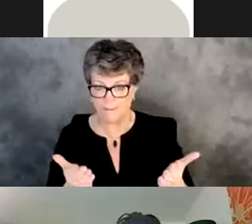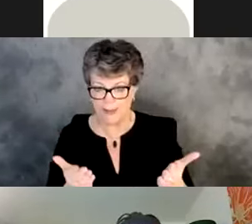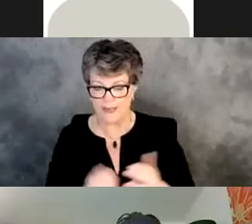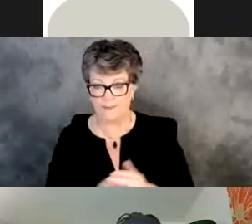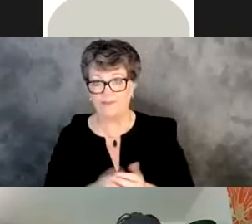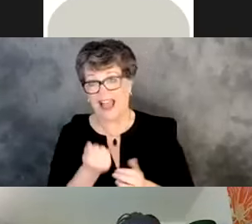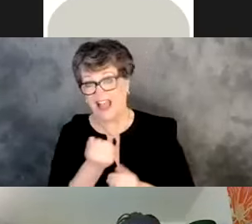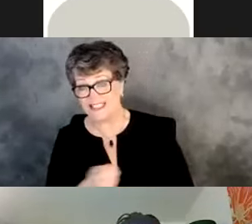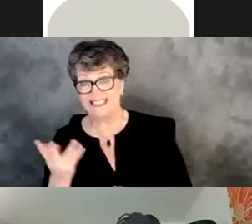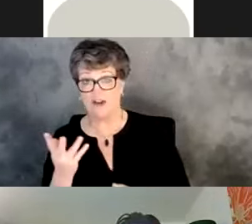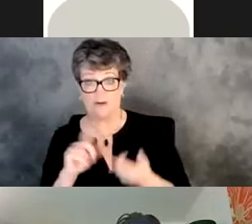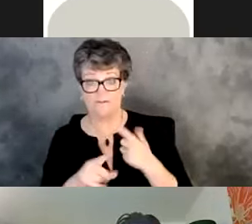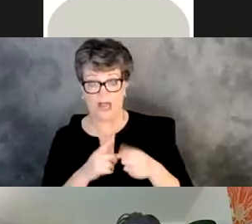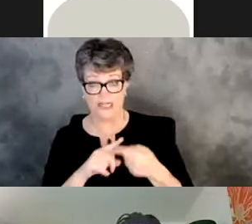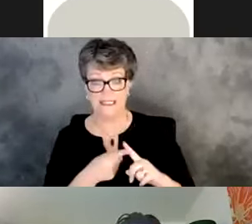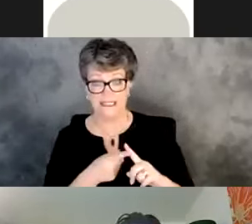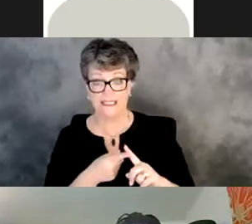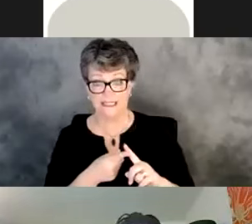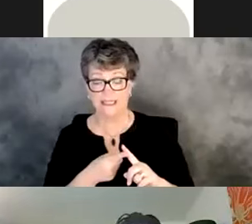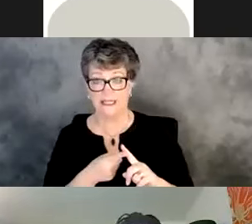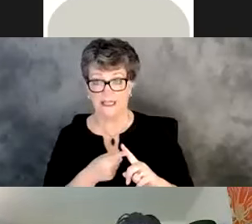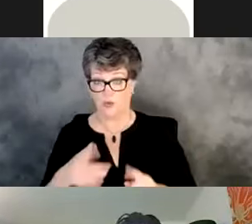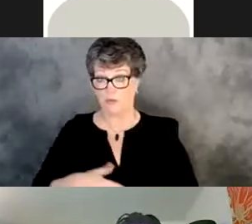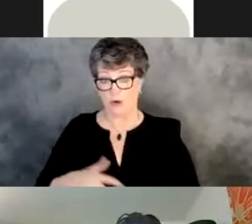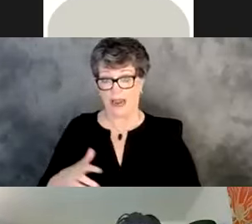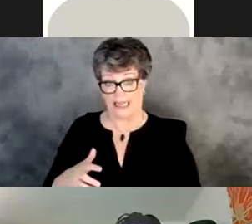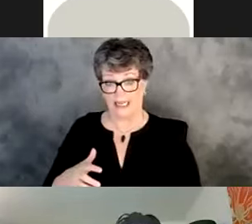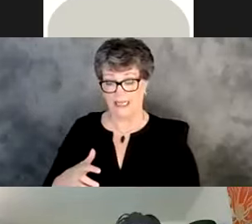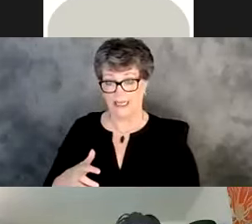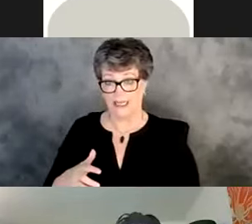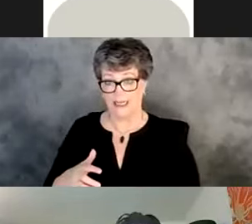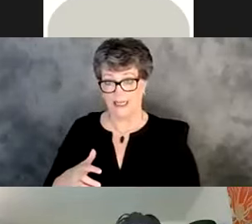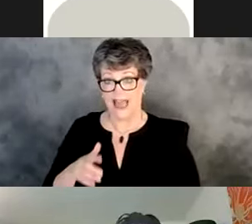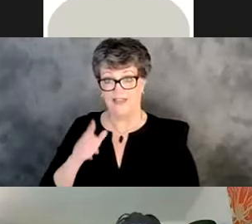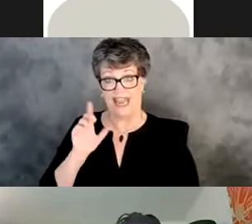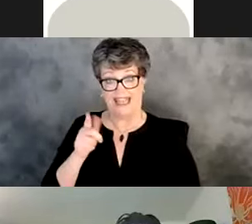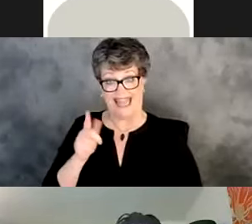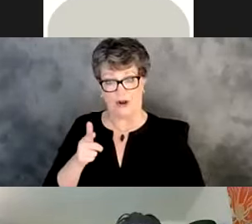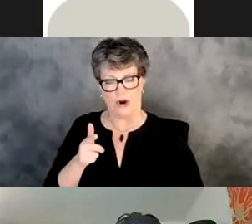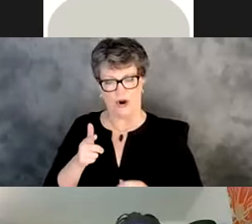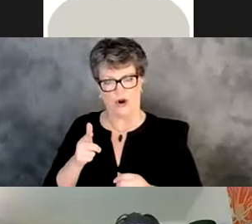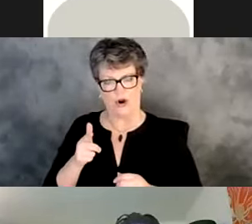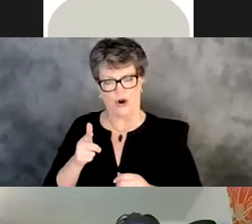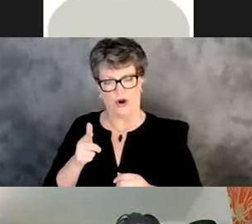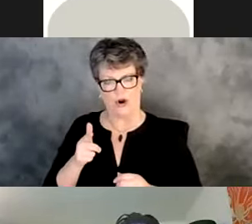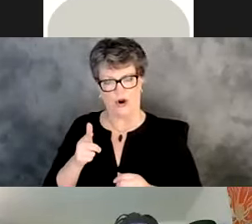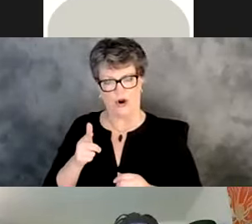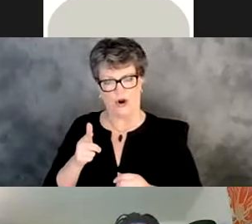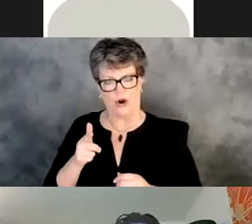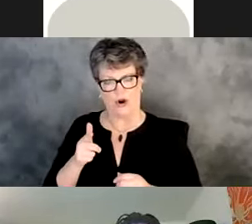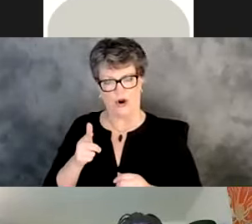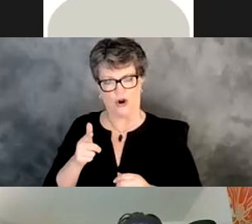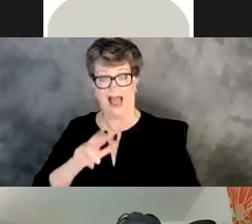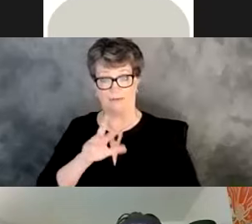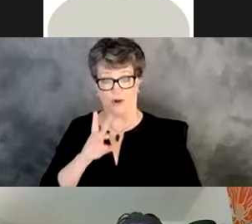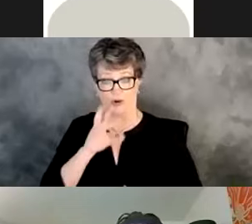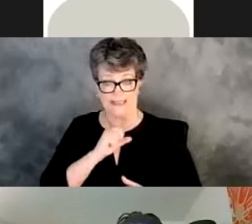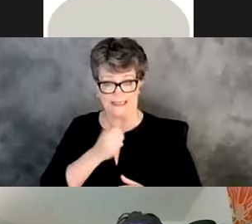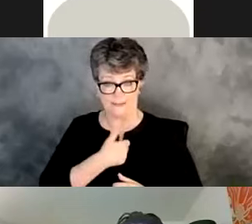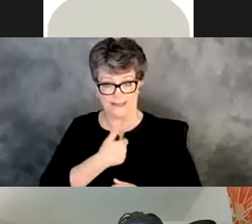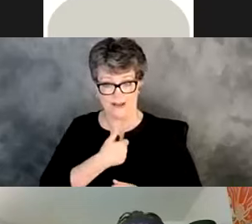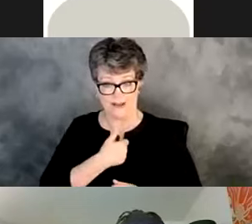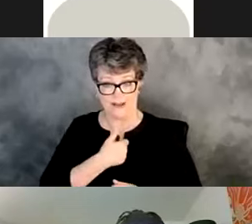several friends who were pregnant and in their later stage of pregnancy, since, you know, I'm 36 years old.